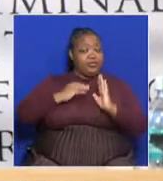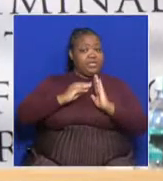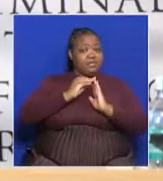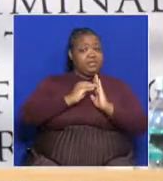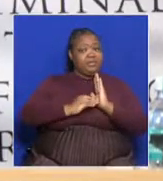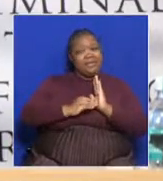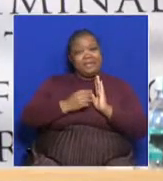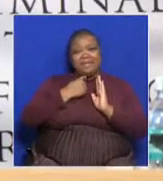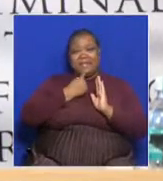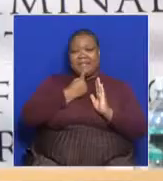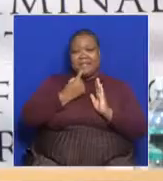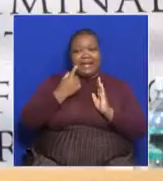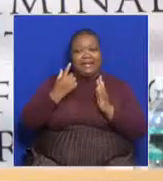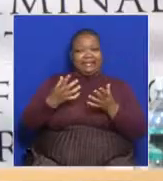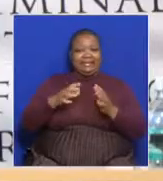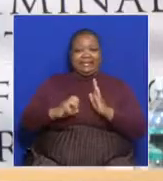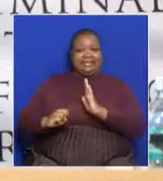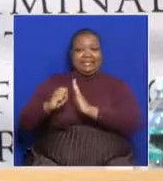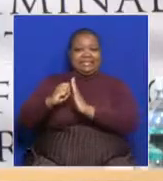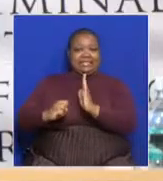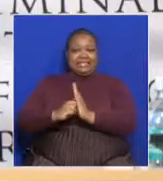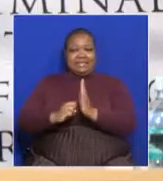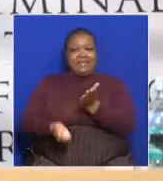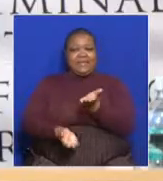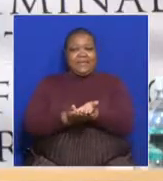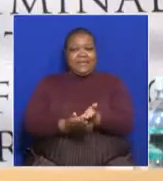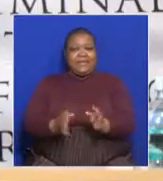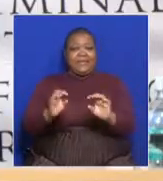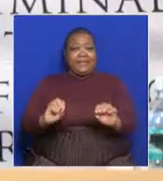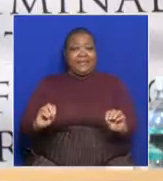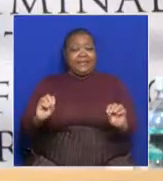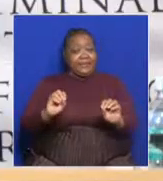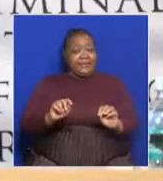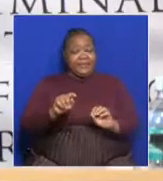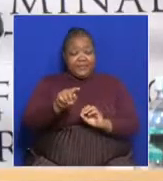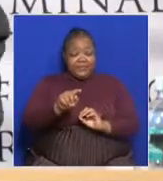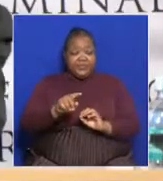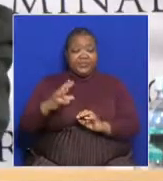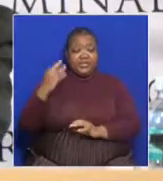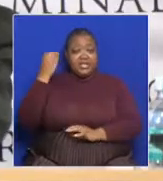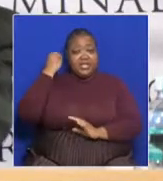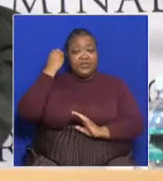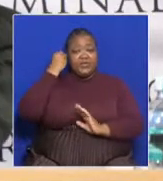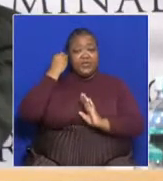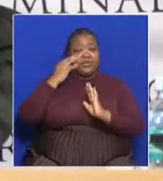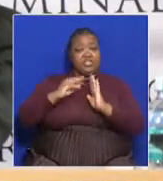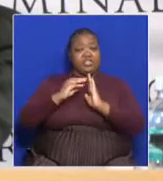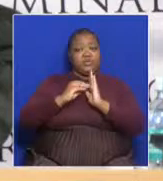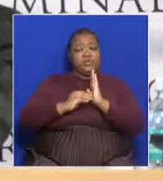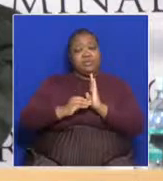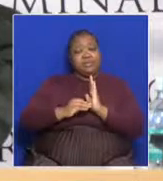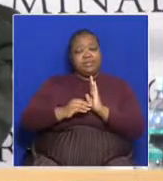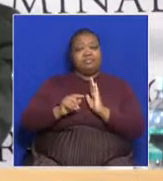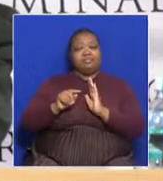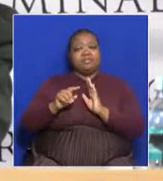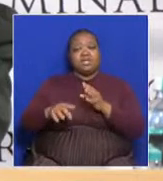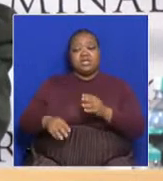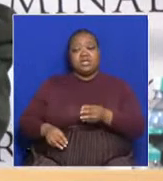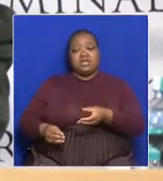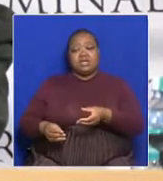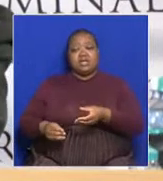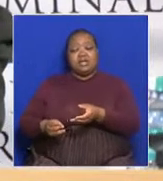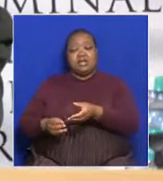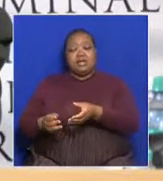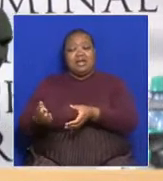the statement. Now, that information note, as I had undertaken to you, has been added as part of the bundle.